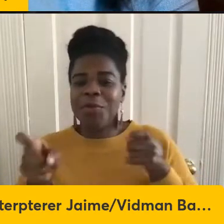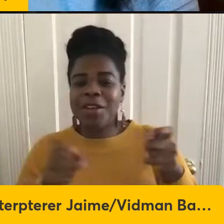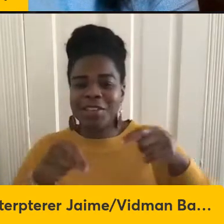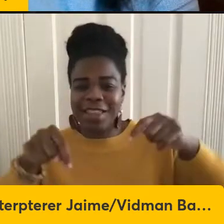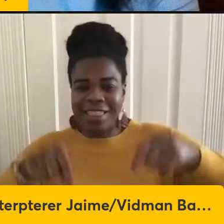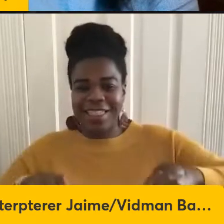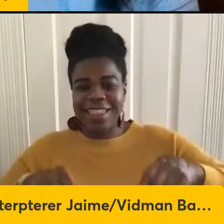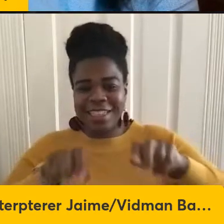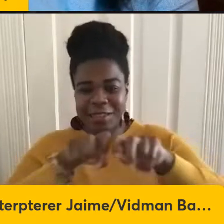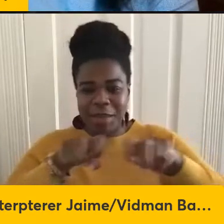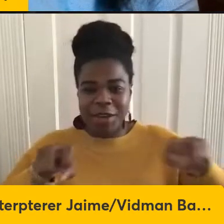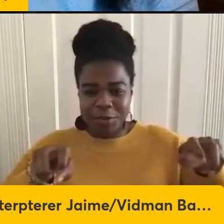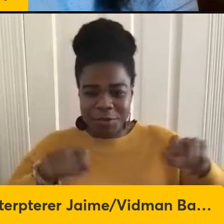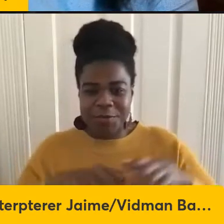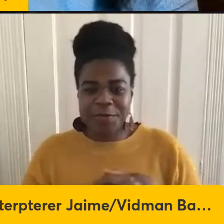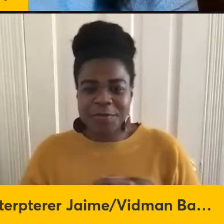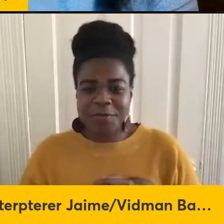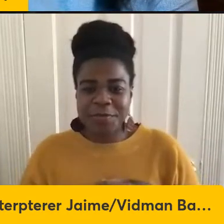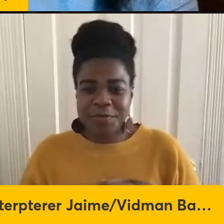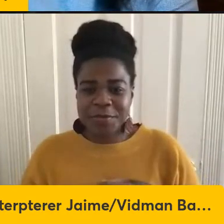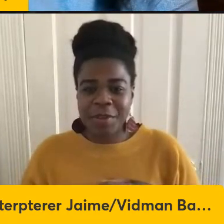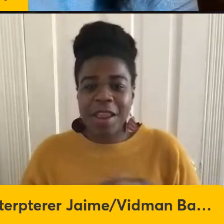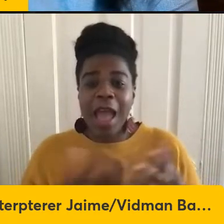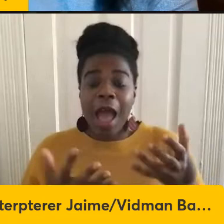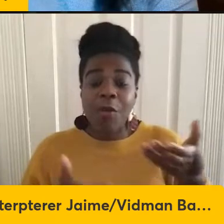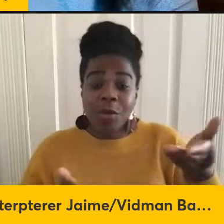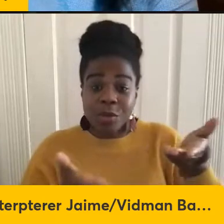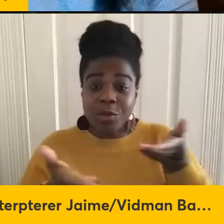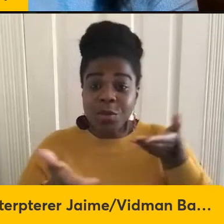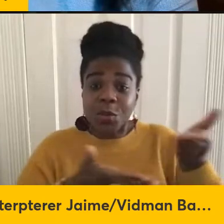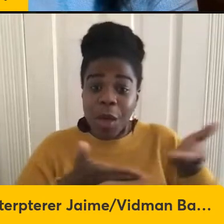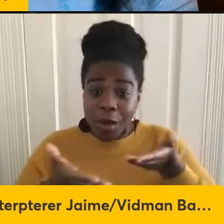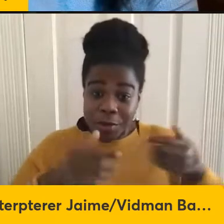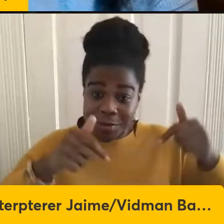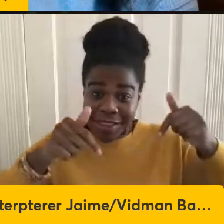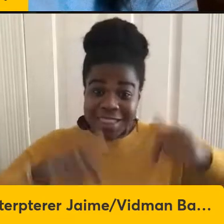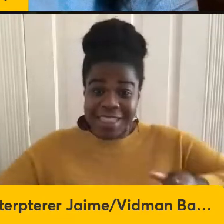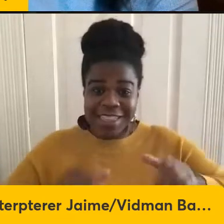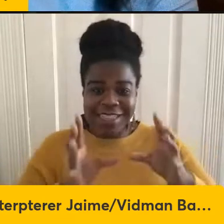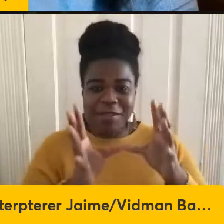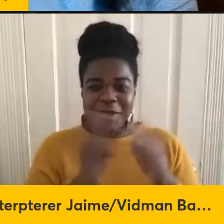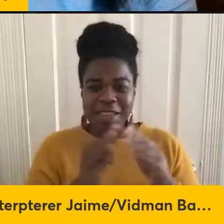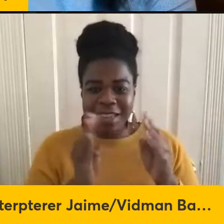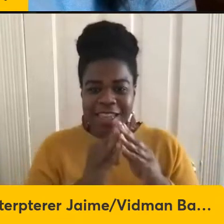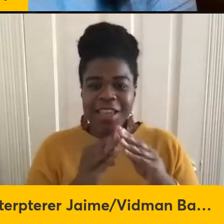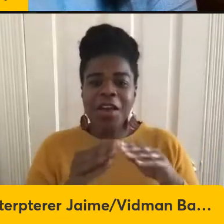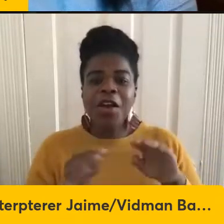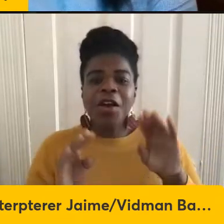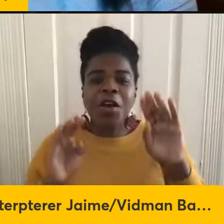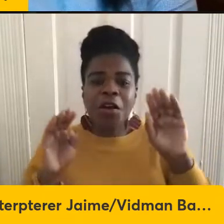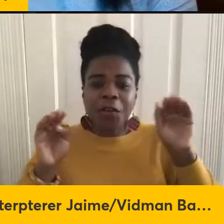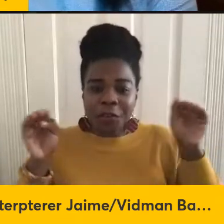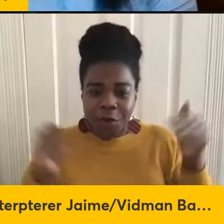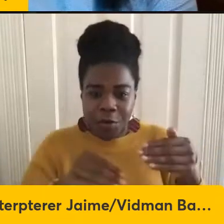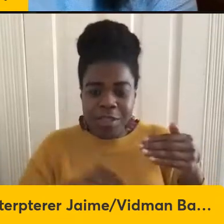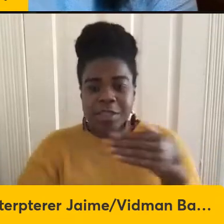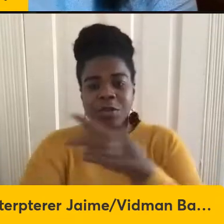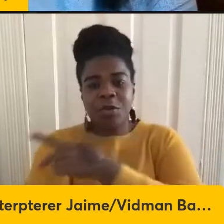panel today. I want to welcome you to this panel session that's focused on patient